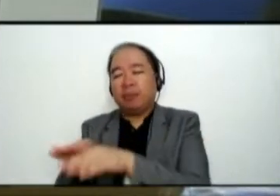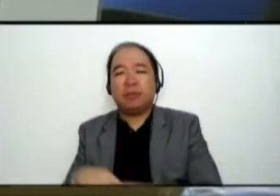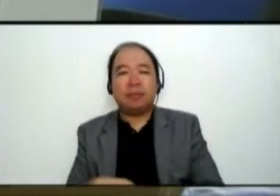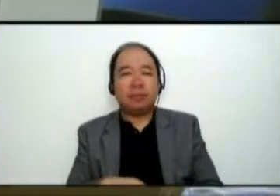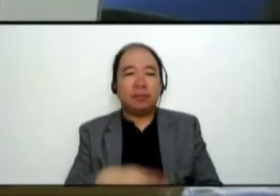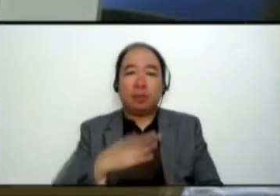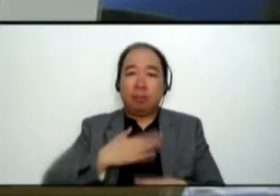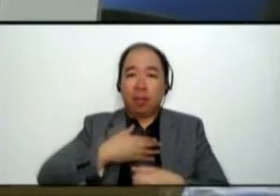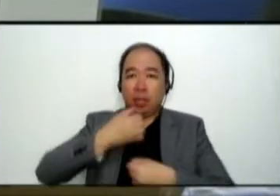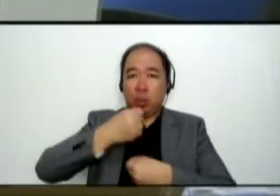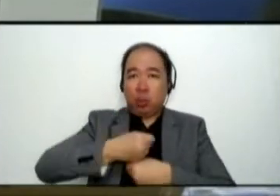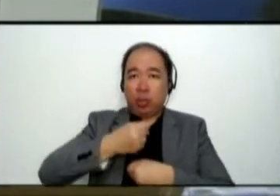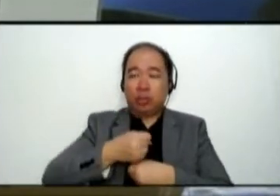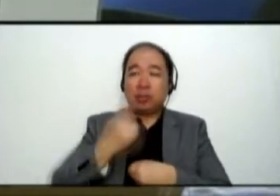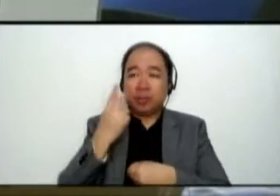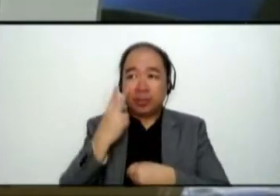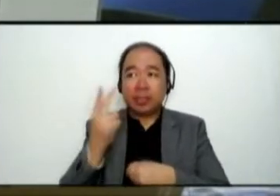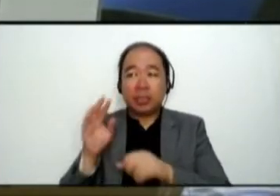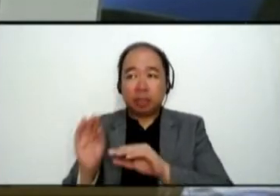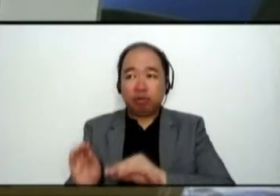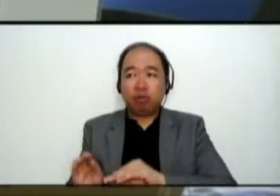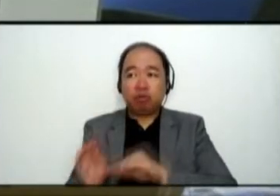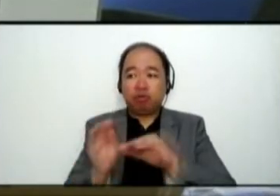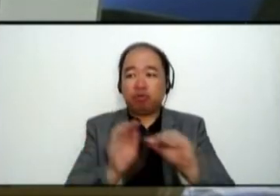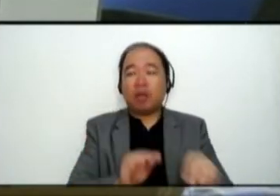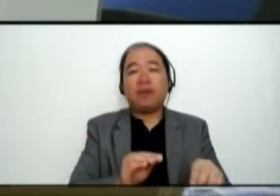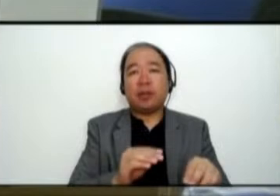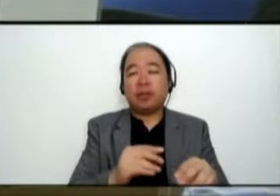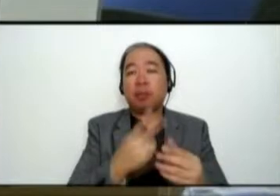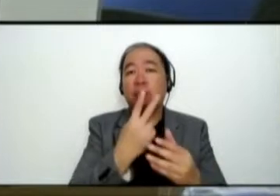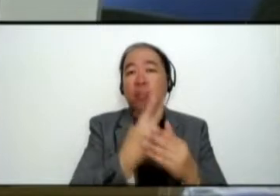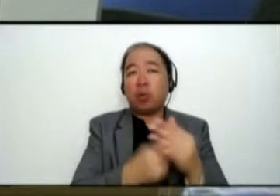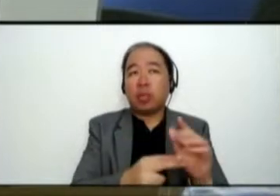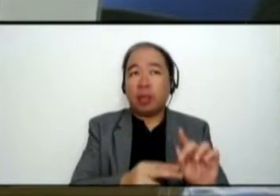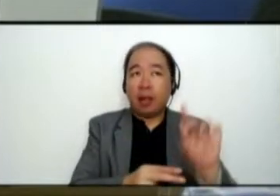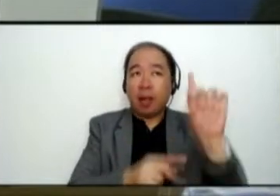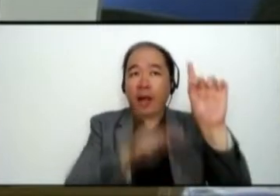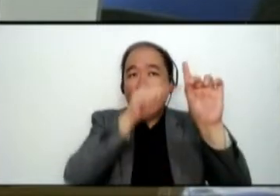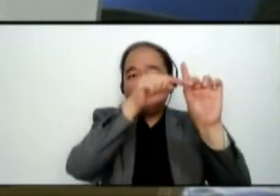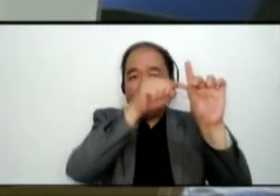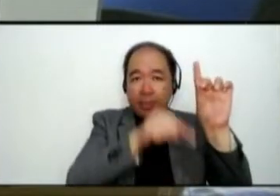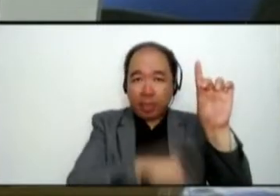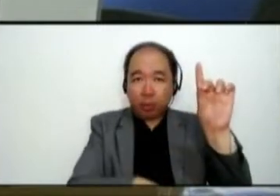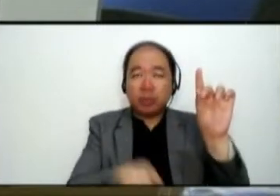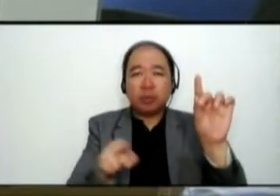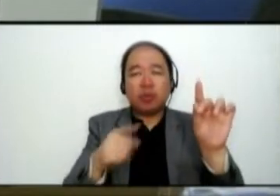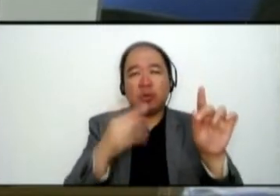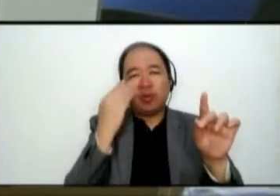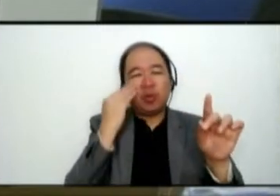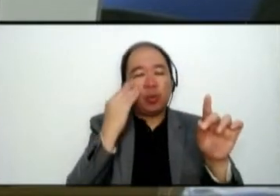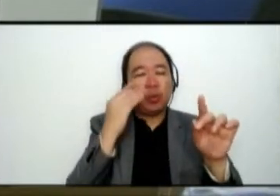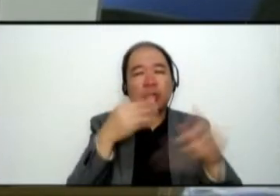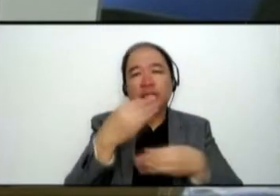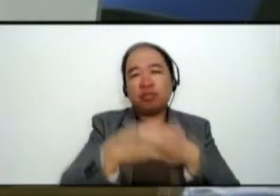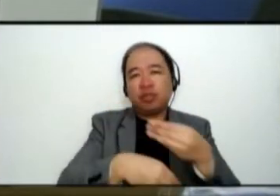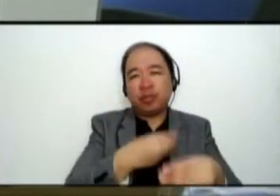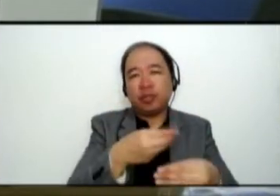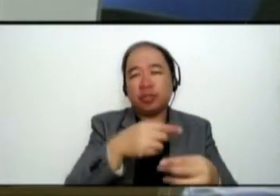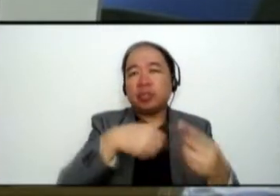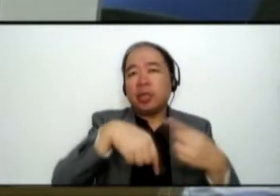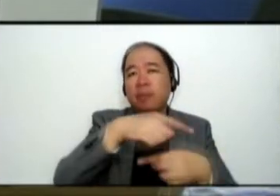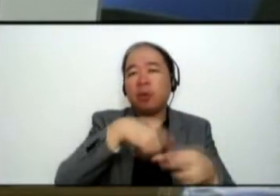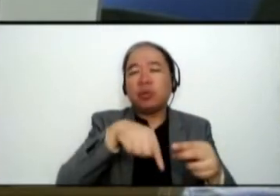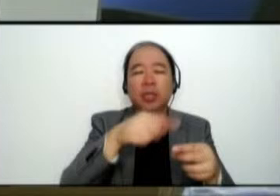that transfers happen both up and down in familial generations, which revolve around